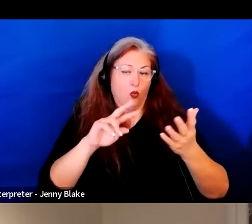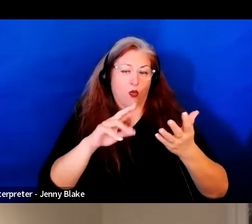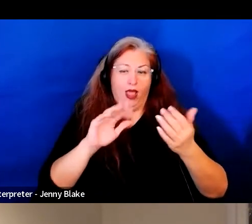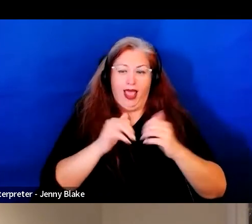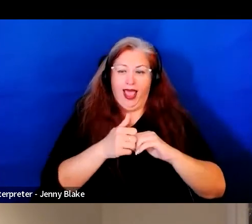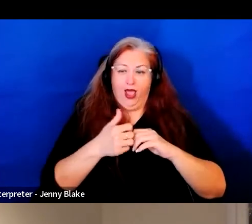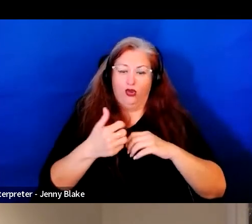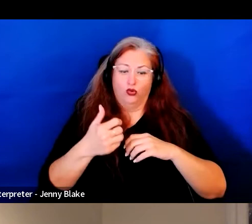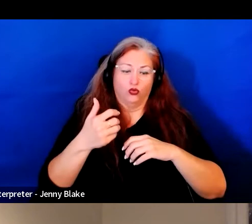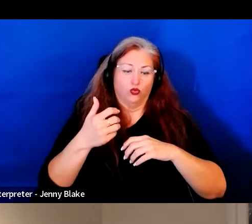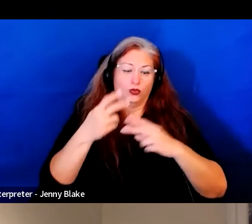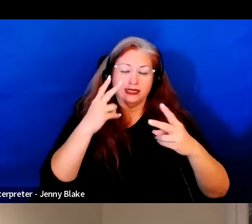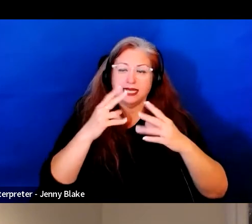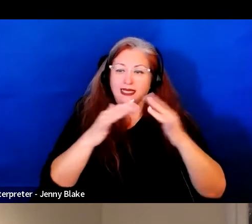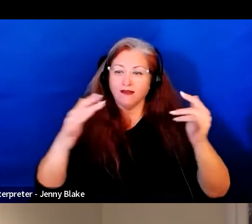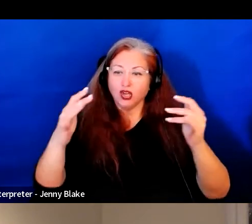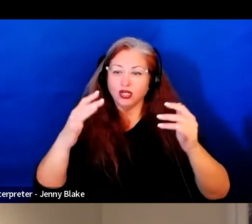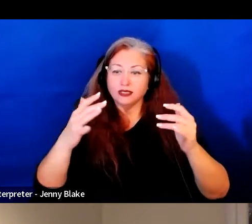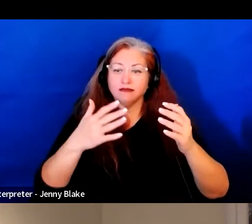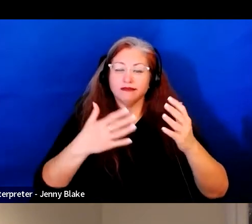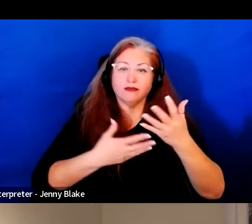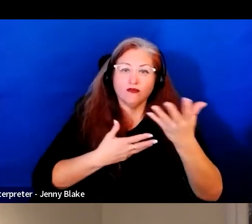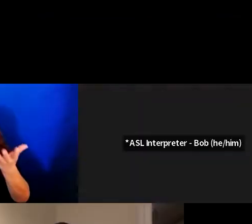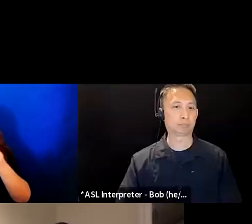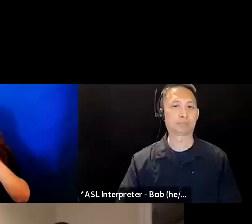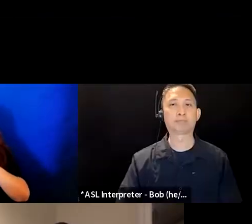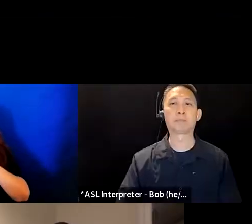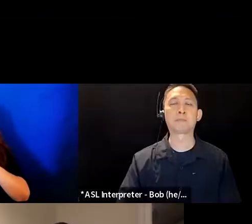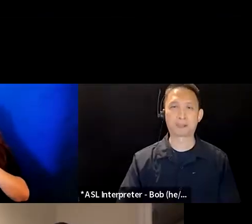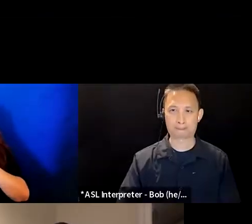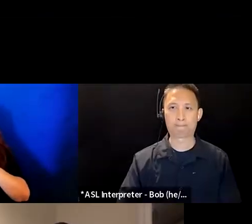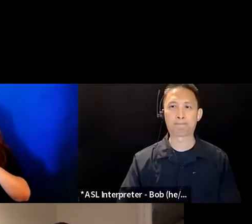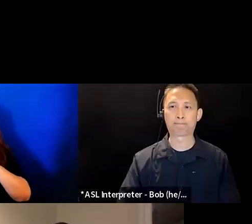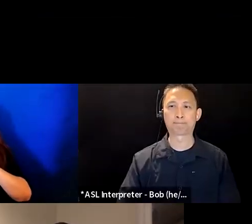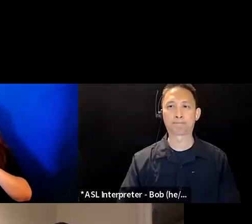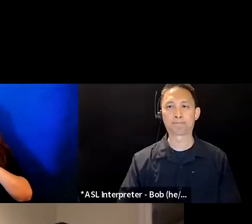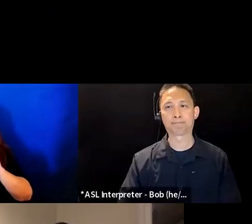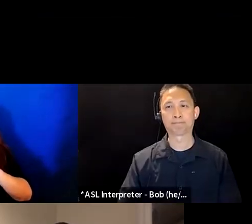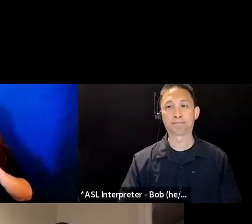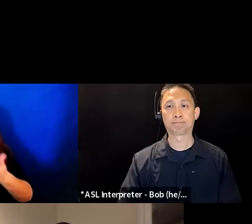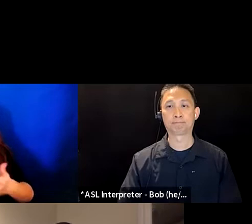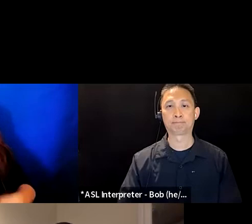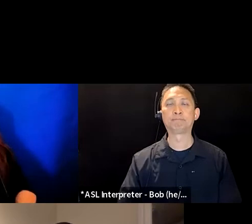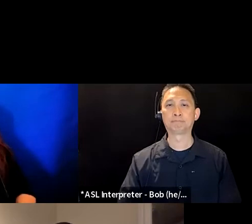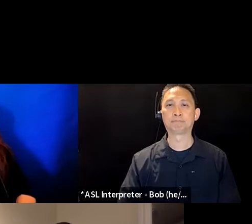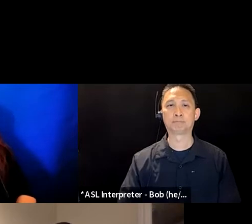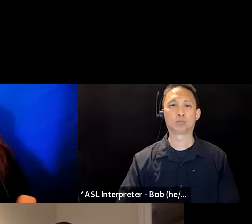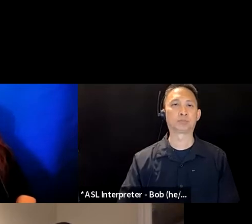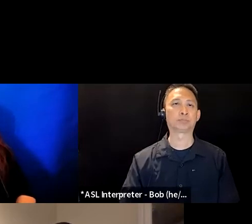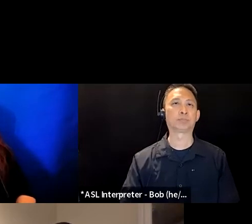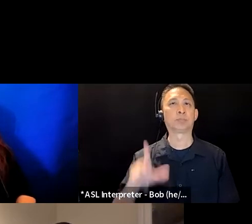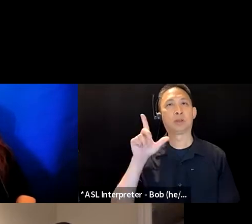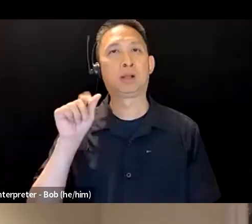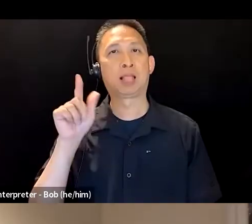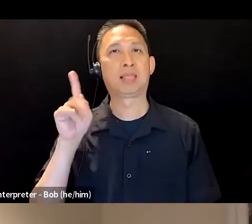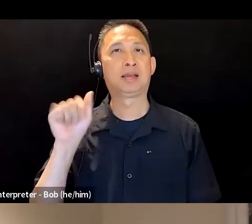diverse voices in the filmmaking community? So Kim, can you add to that? Because I think both